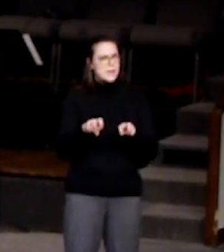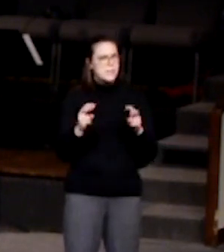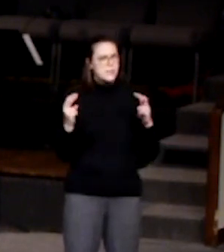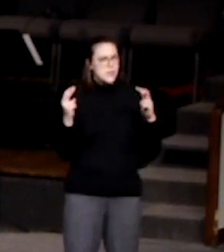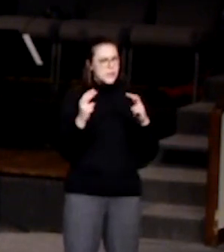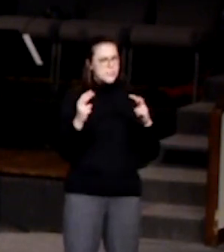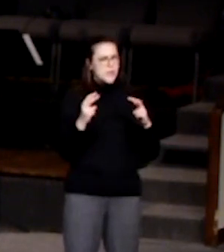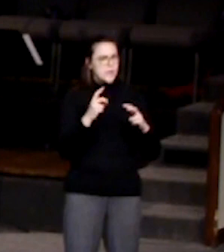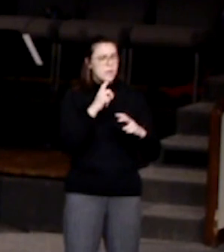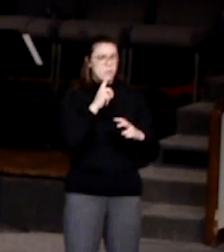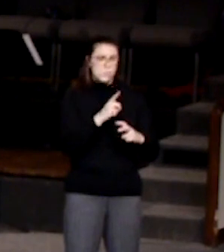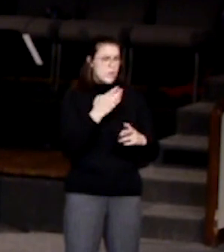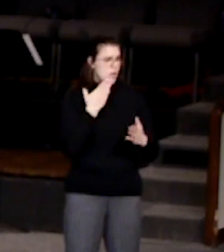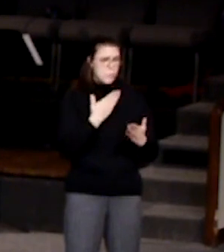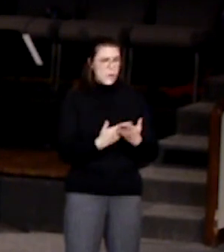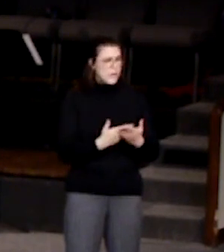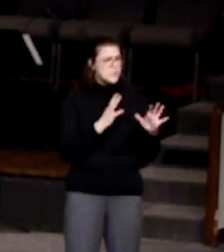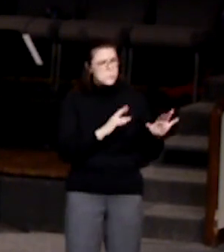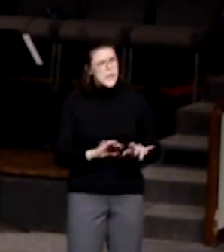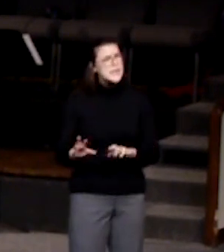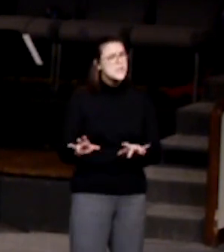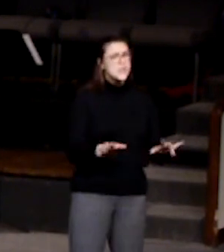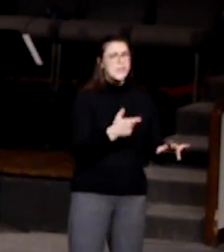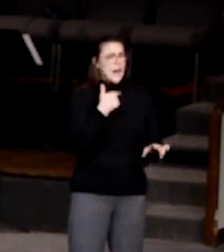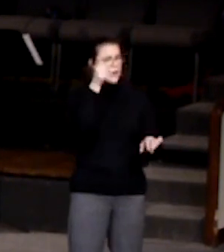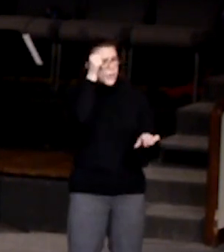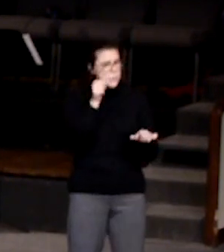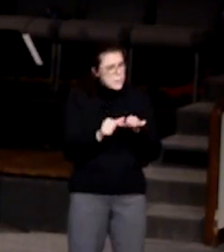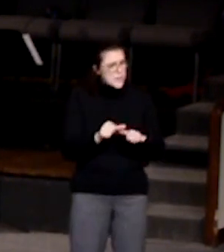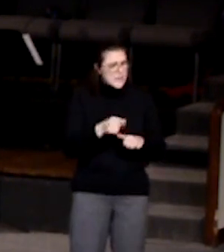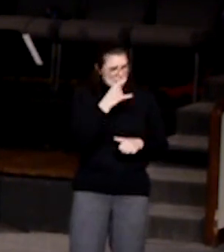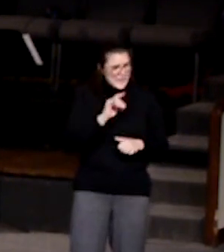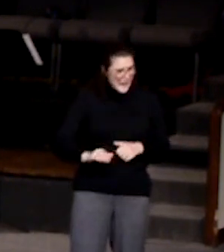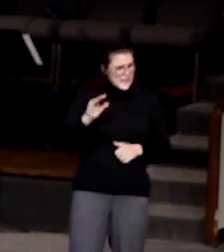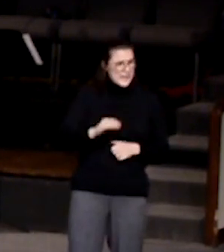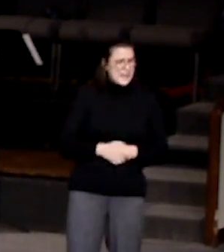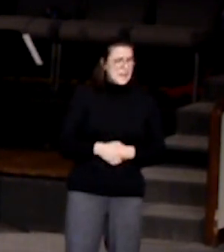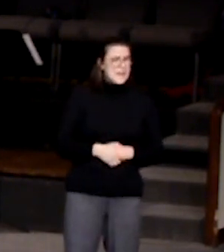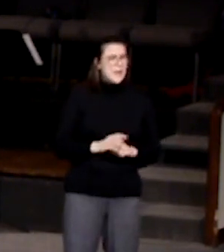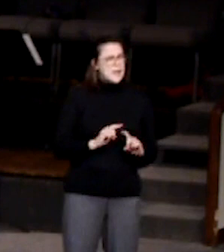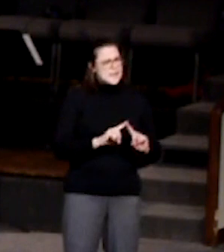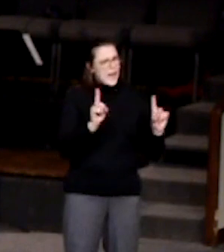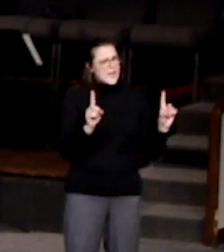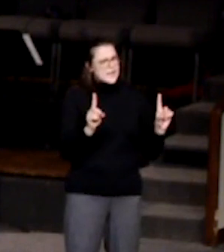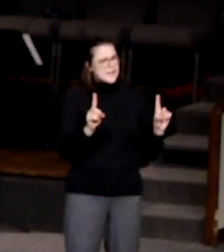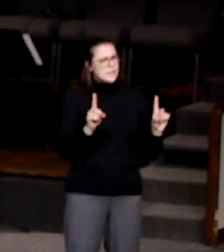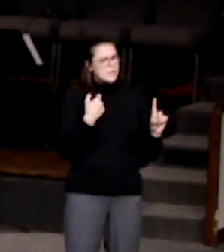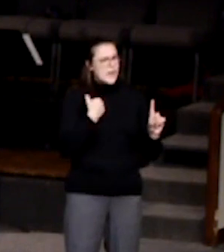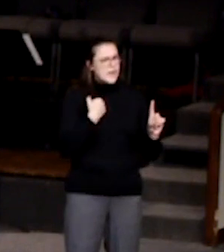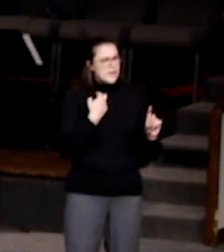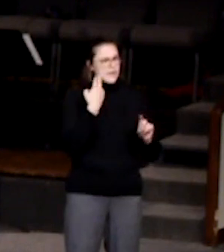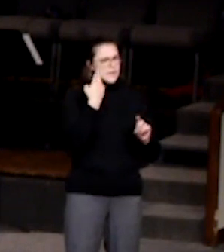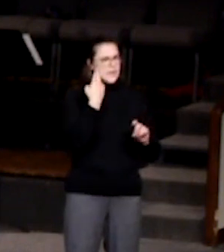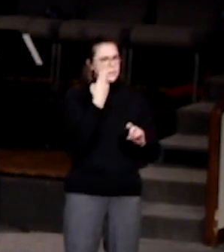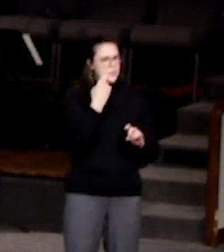looked really well. And he was playing a song that I remembered as a kid. And yet, when I came 2 weeks